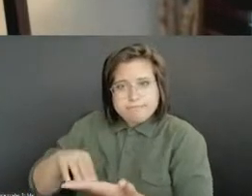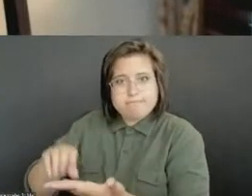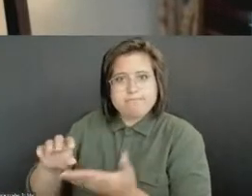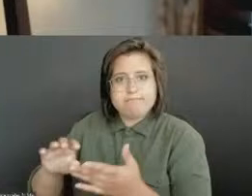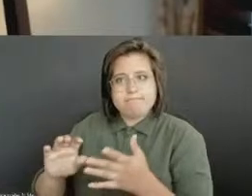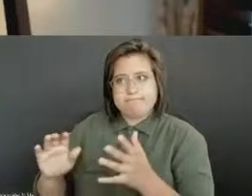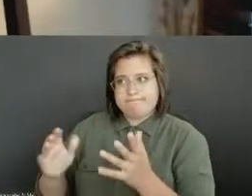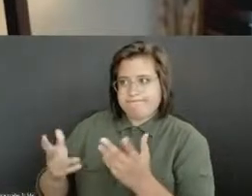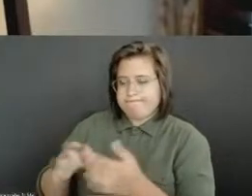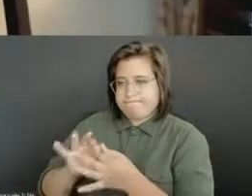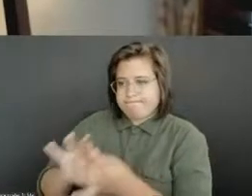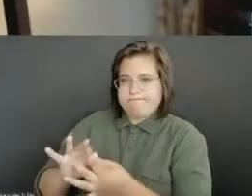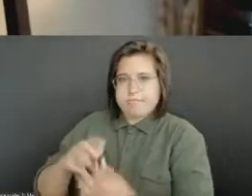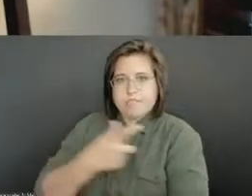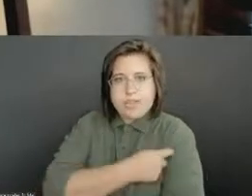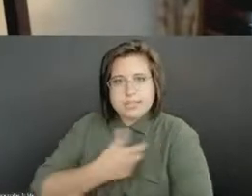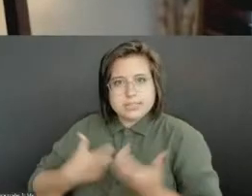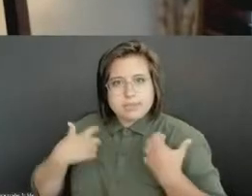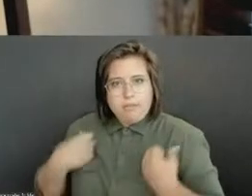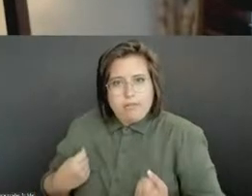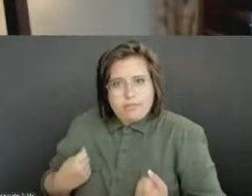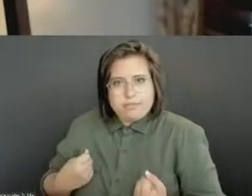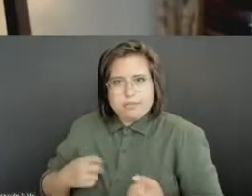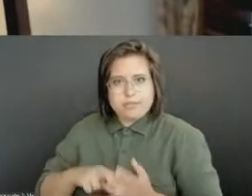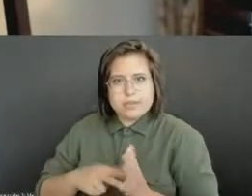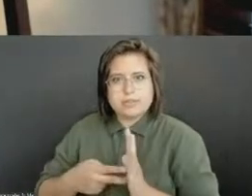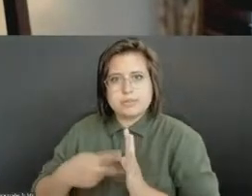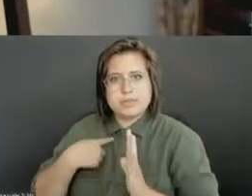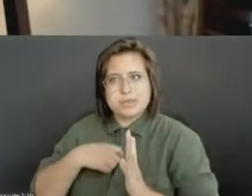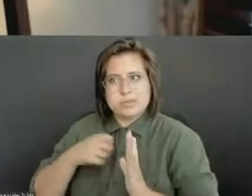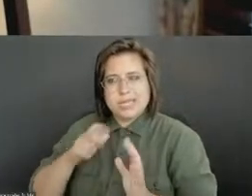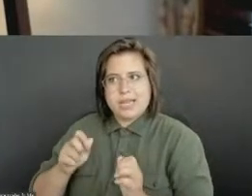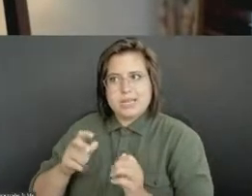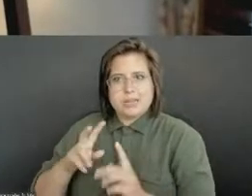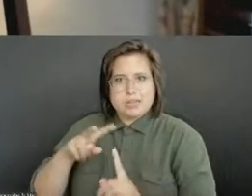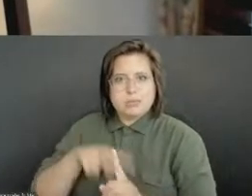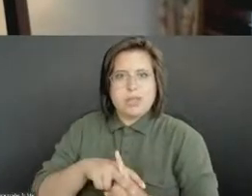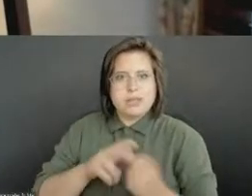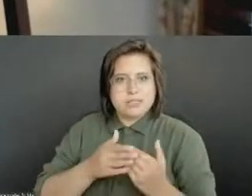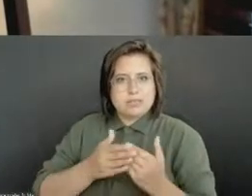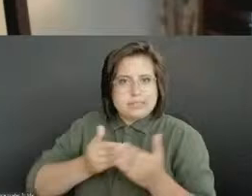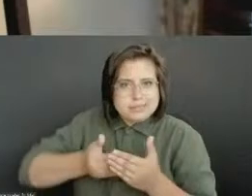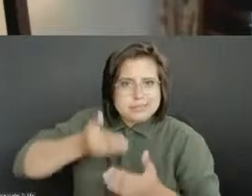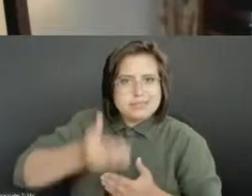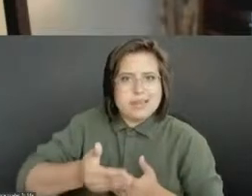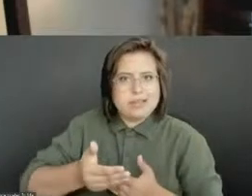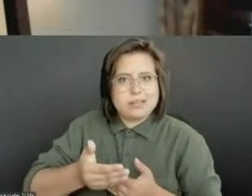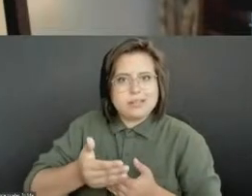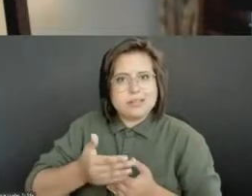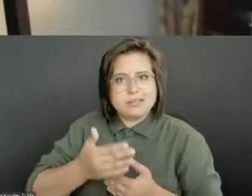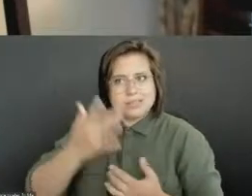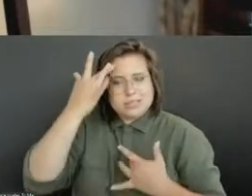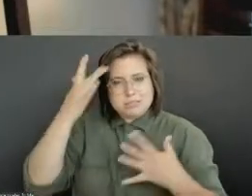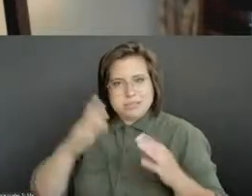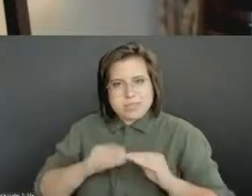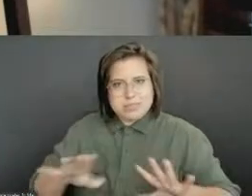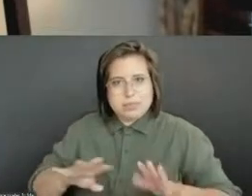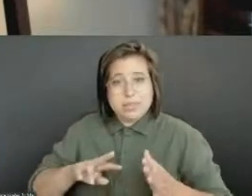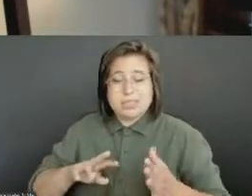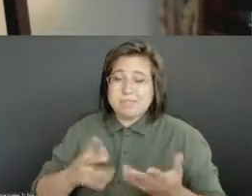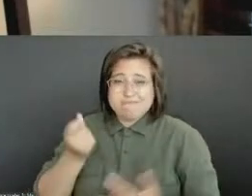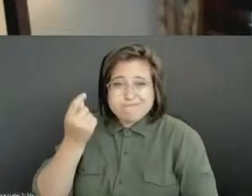confidence are ones that we can then share with the next pandemic. We may find that communities of color are actually more likely